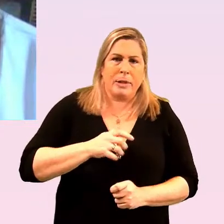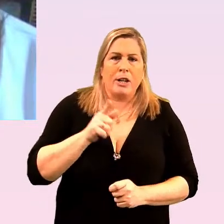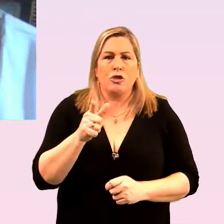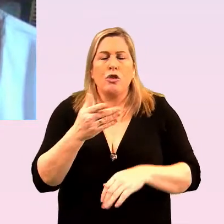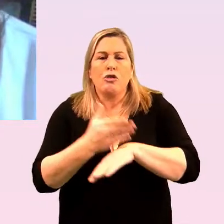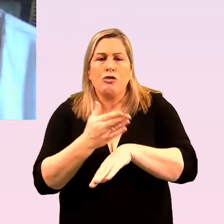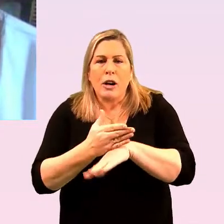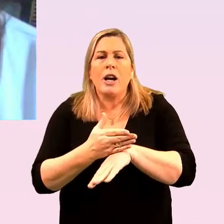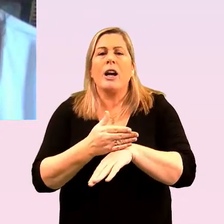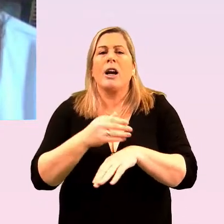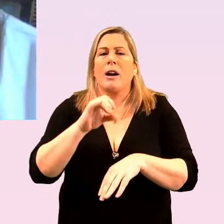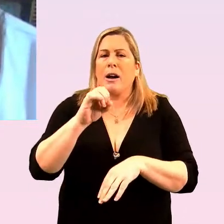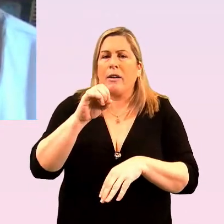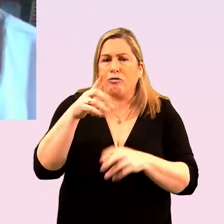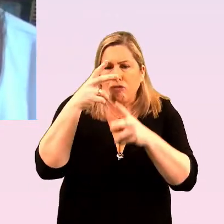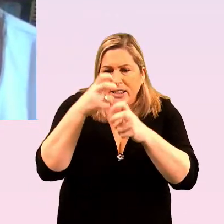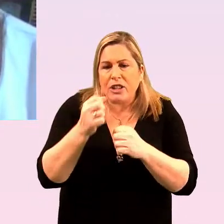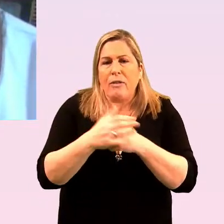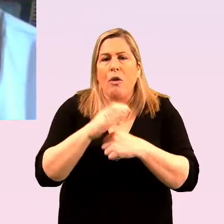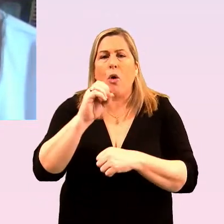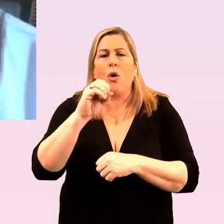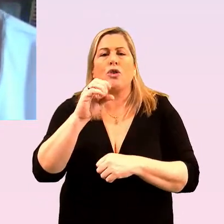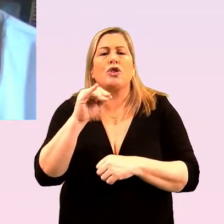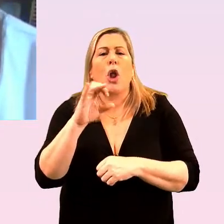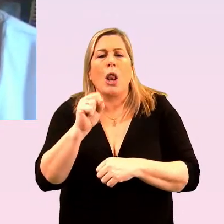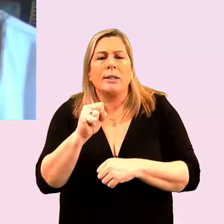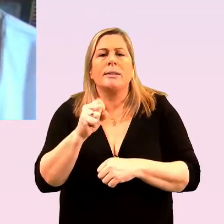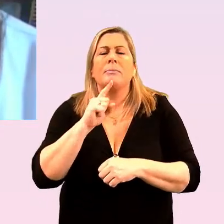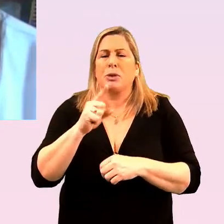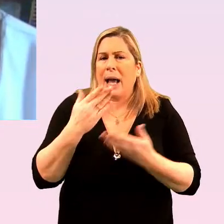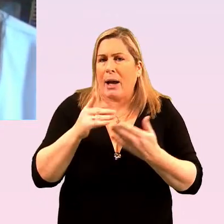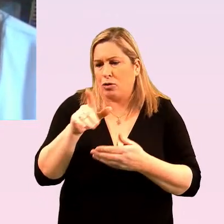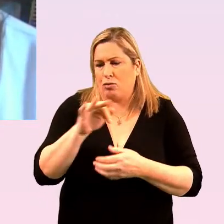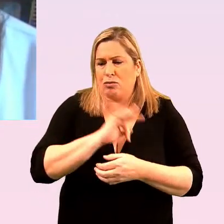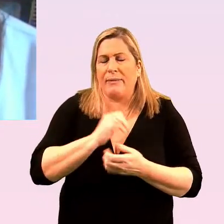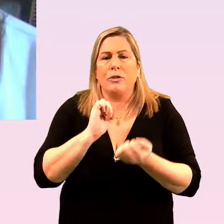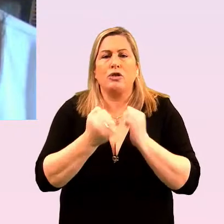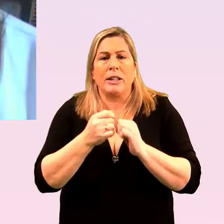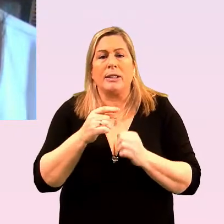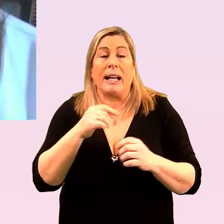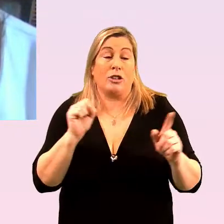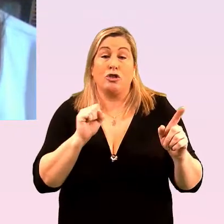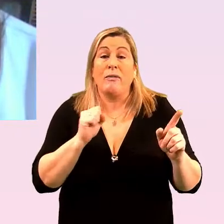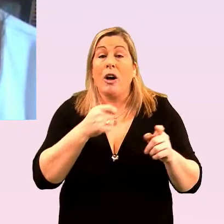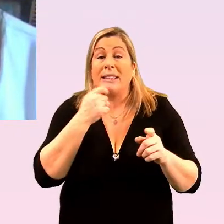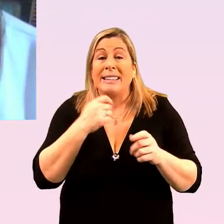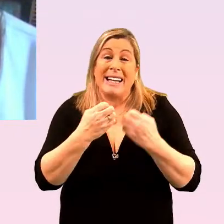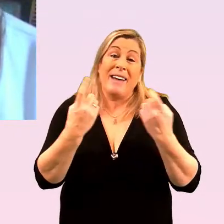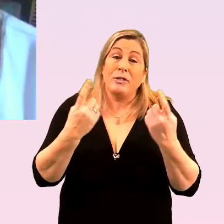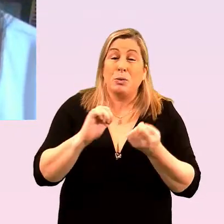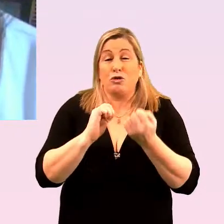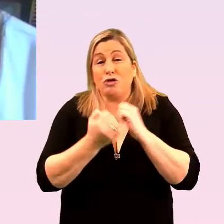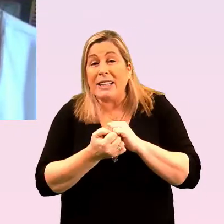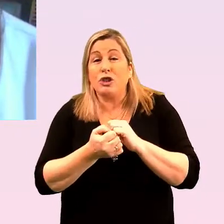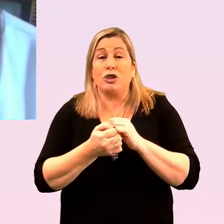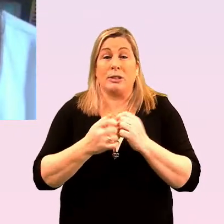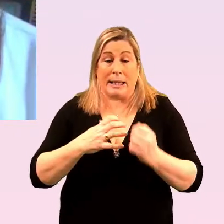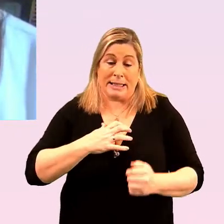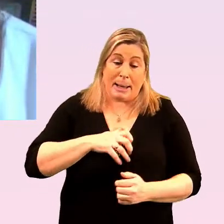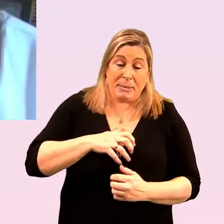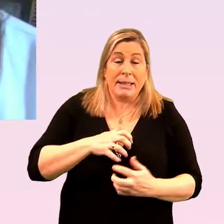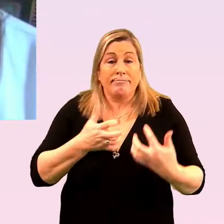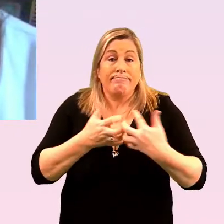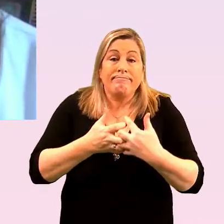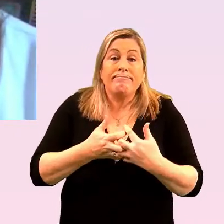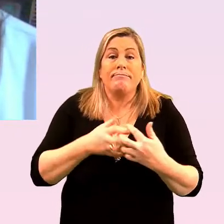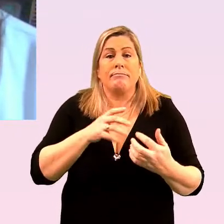for Solus, how have you adapted? How have you changed? Like we said there with Siobhan, everybody's changed and everyone is still adapting to what the current climate is. How